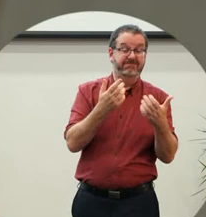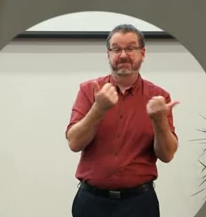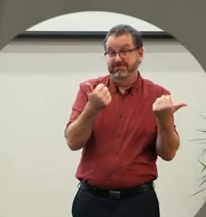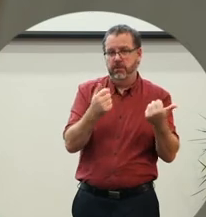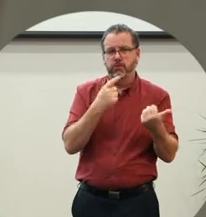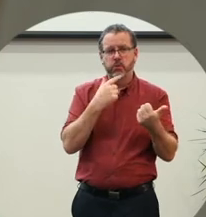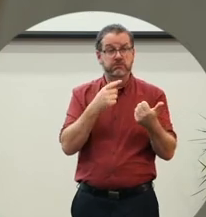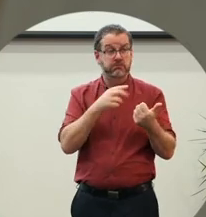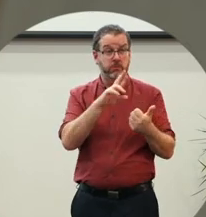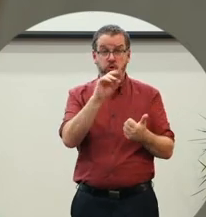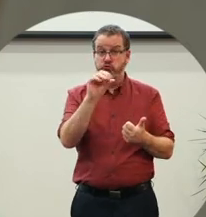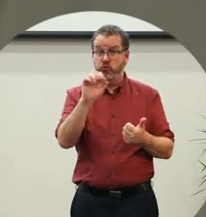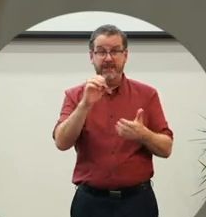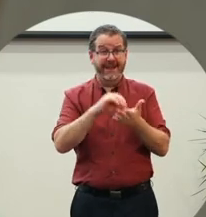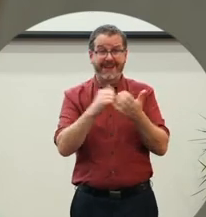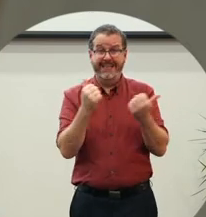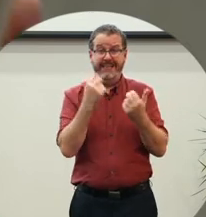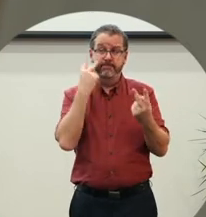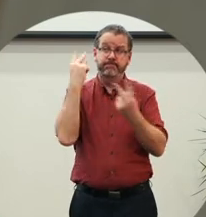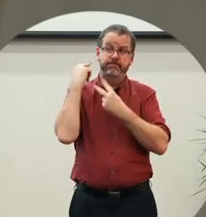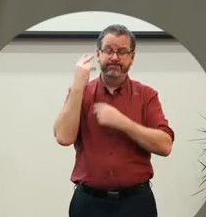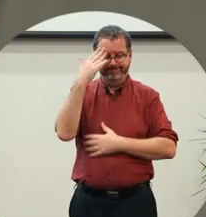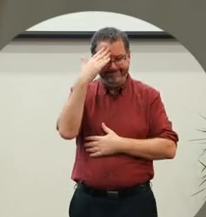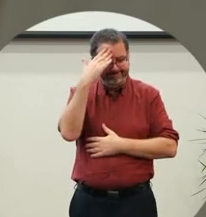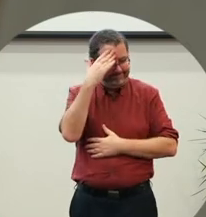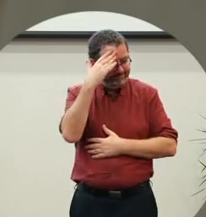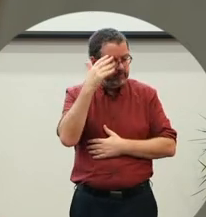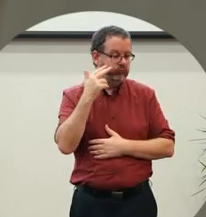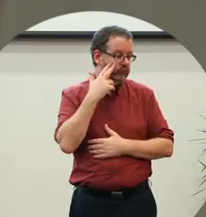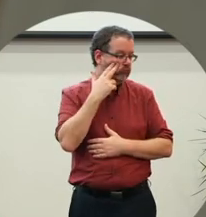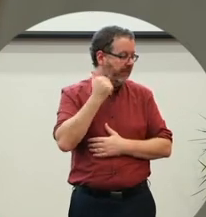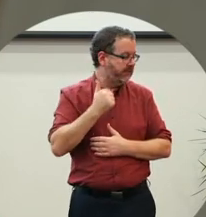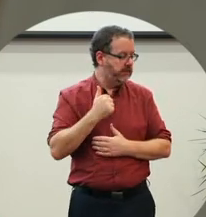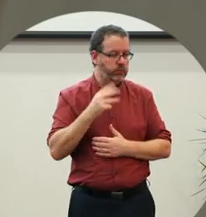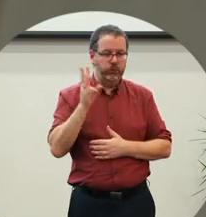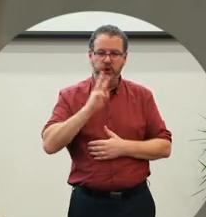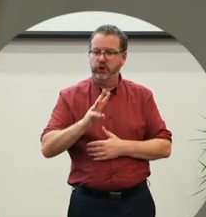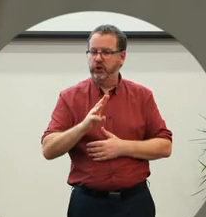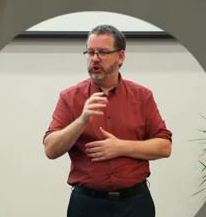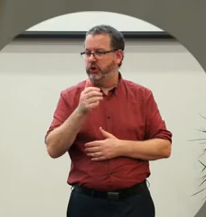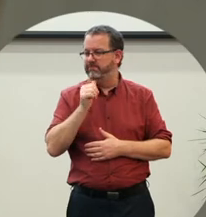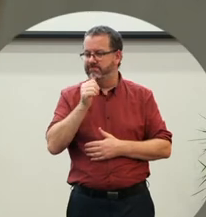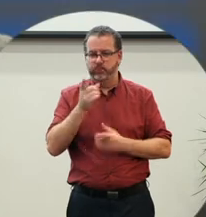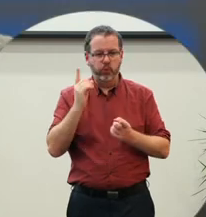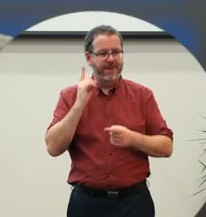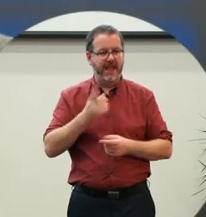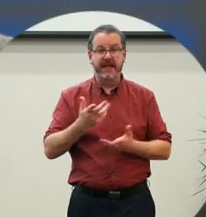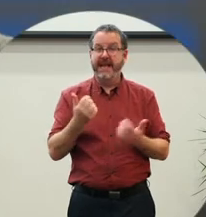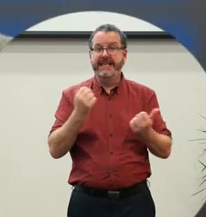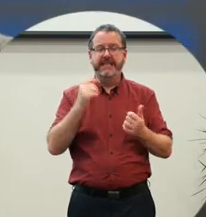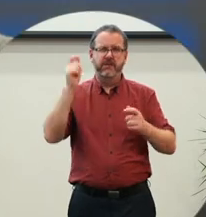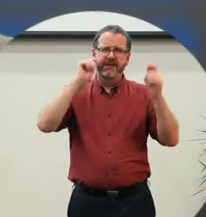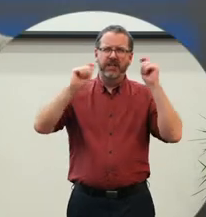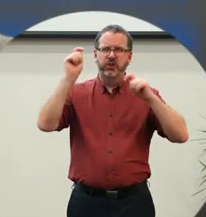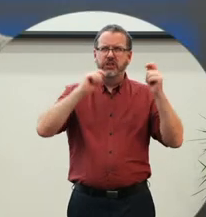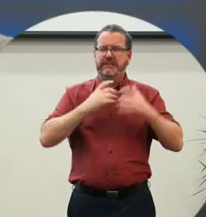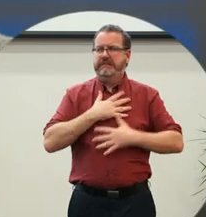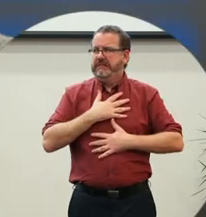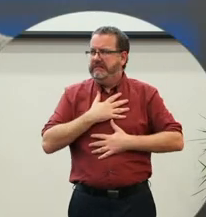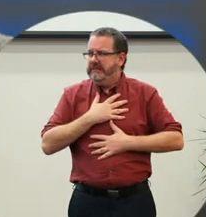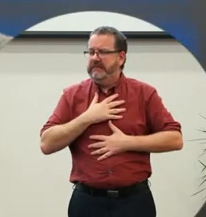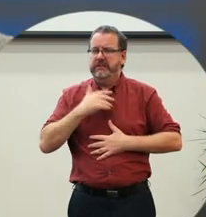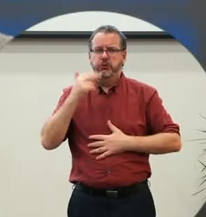said, that was appalling, I shouldn't have done that? Or was there any self-reflection and